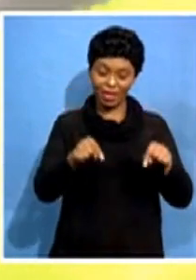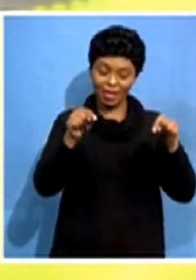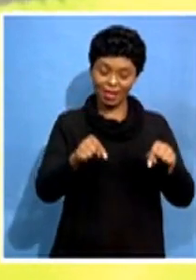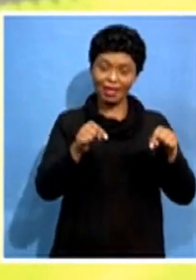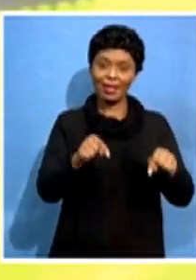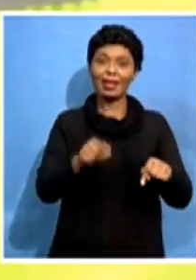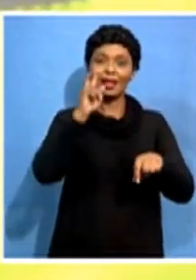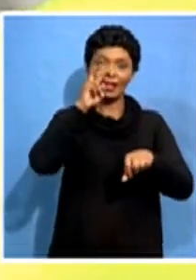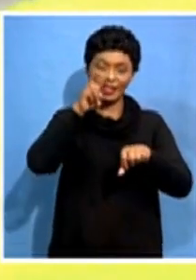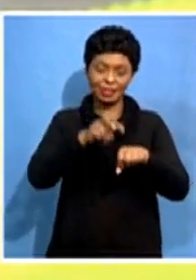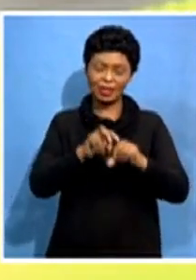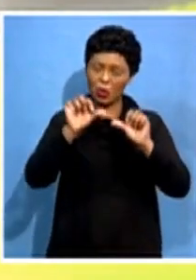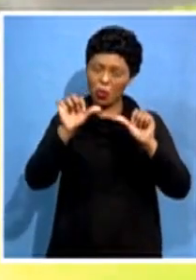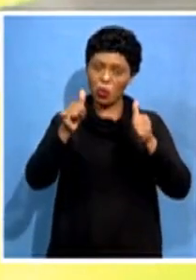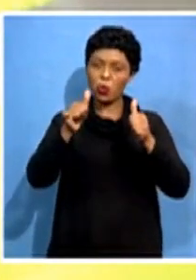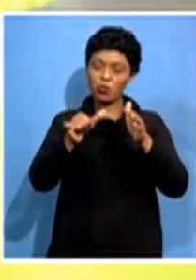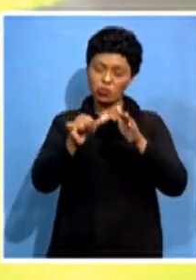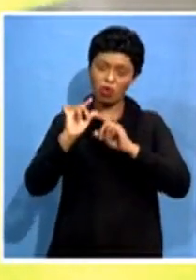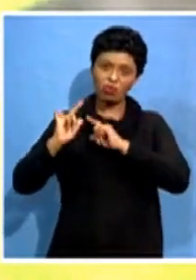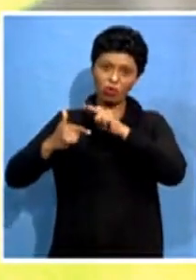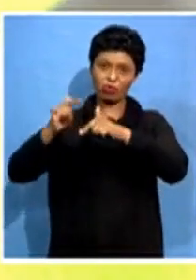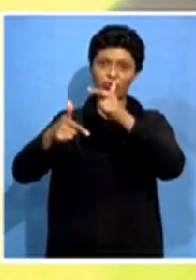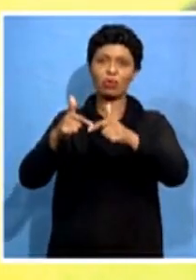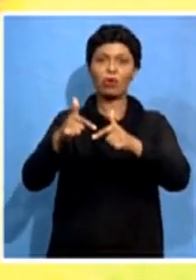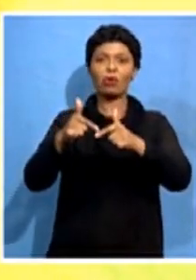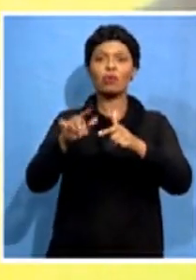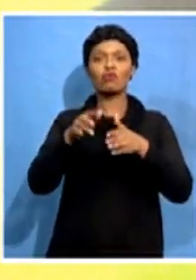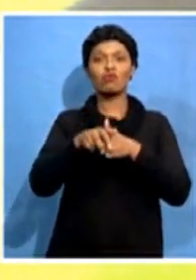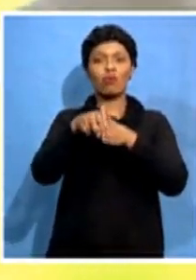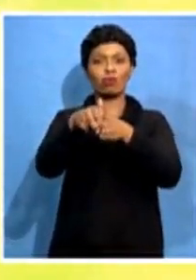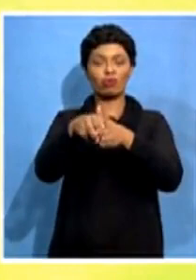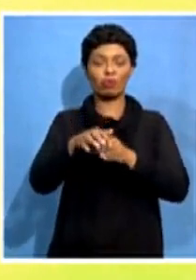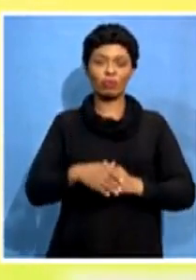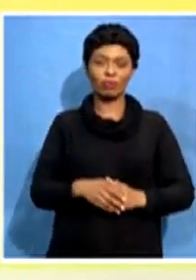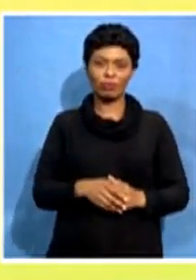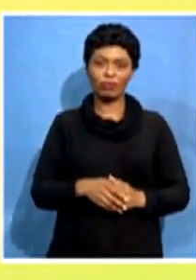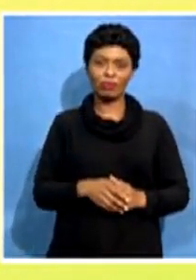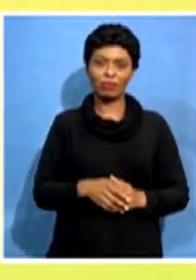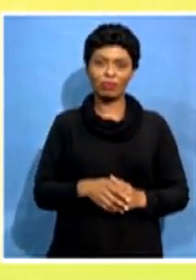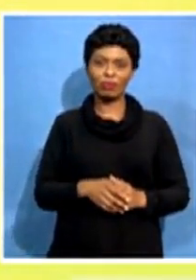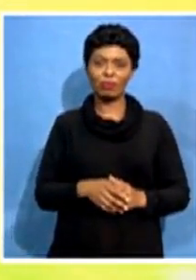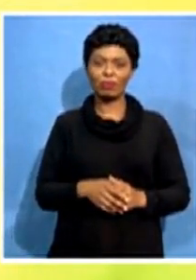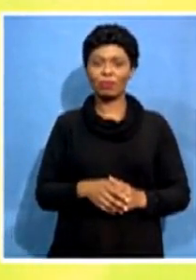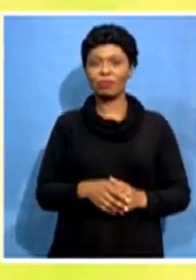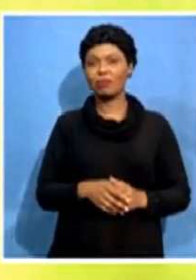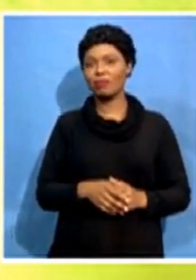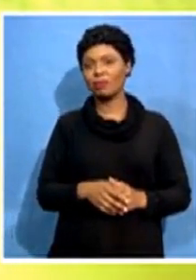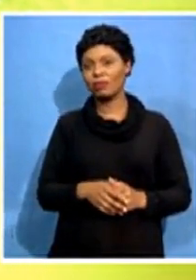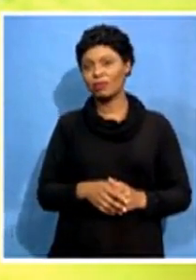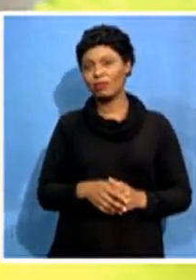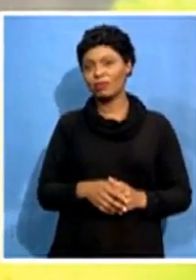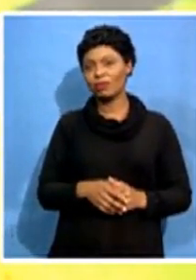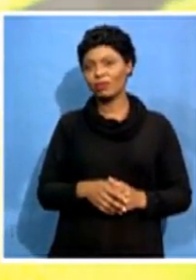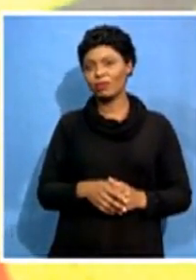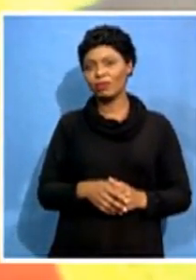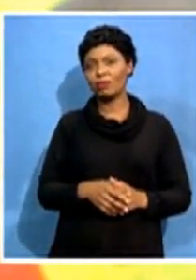corridor. That's Okay, it's quite clear. What I mean, needs to be done. 200,000 is a lot of vehicles to move. It's a lot of vehicles to move. yes. How many